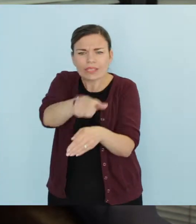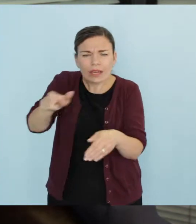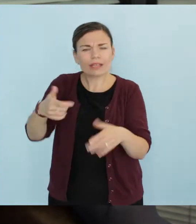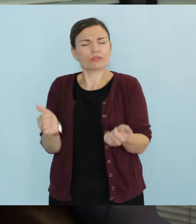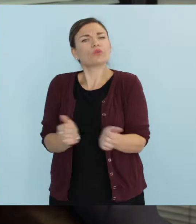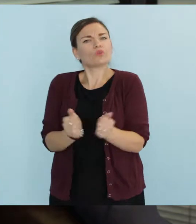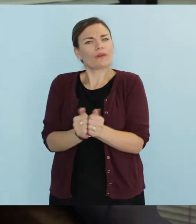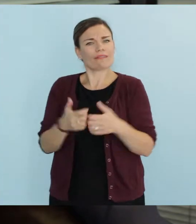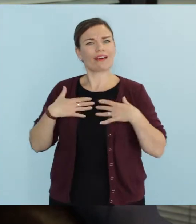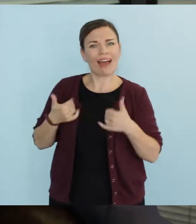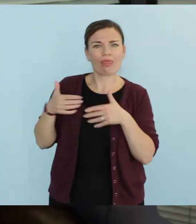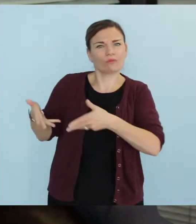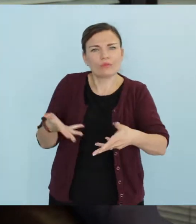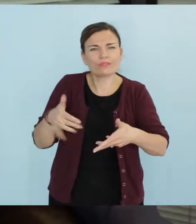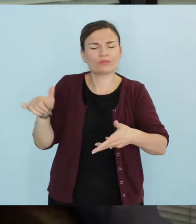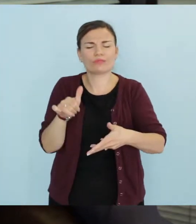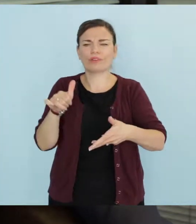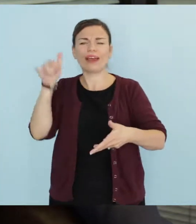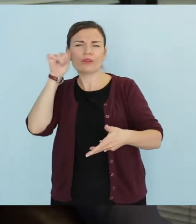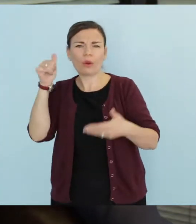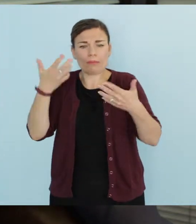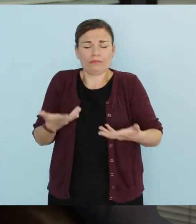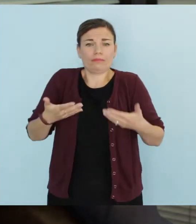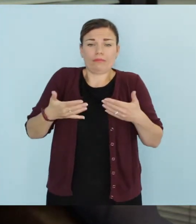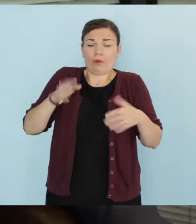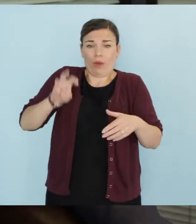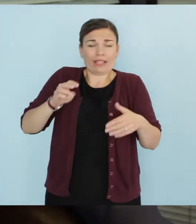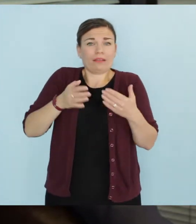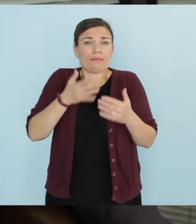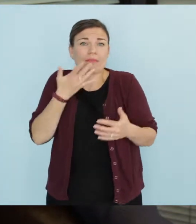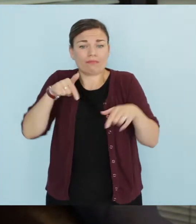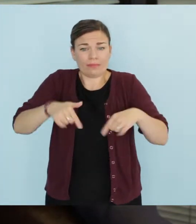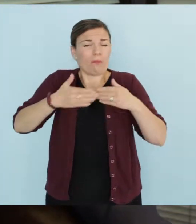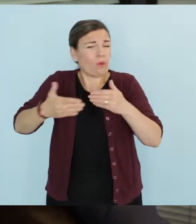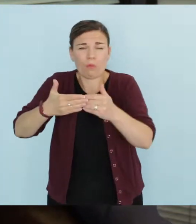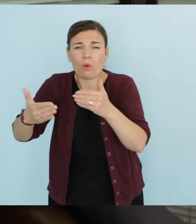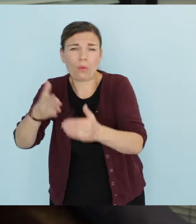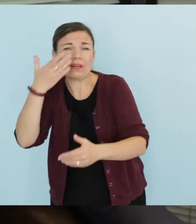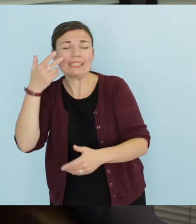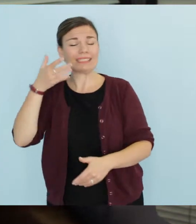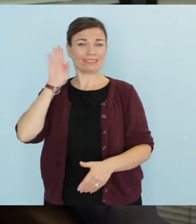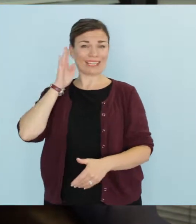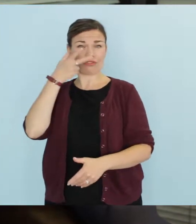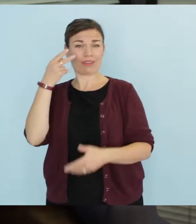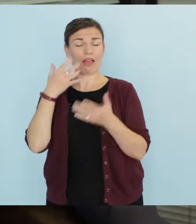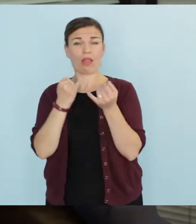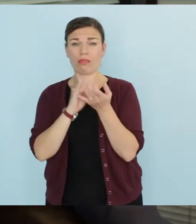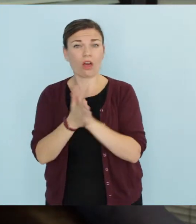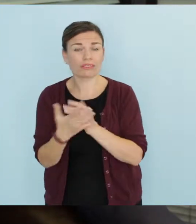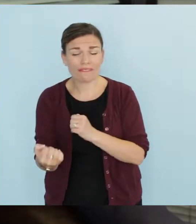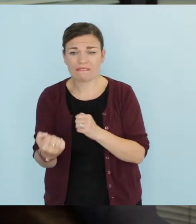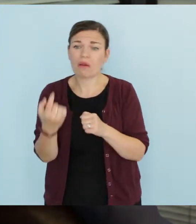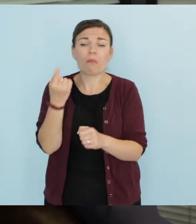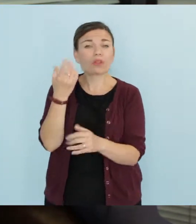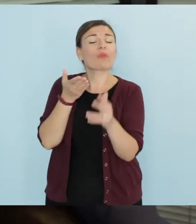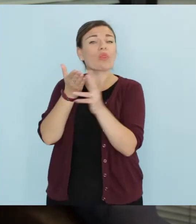healthcare service. We know that we have increasing numbers of people in Wales with sensory loss, and some of that is as a result of